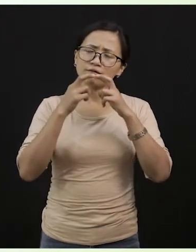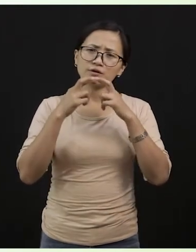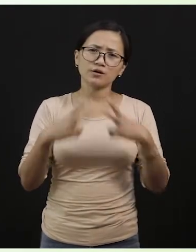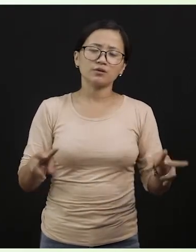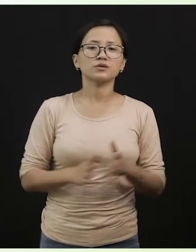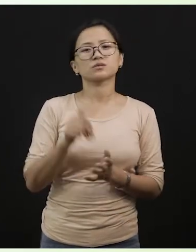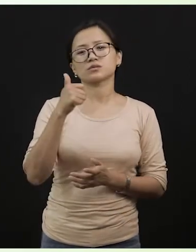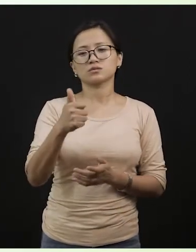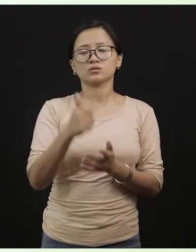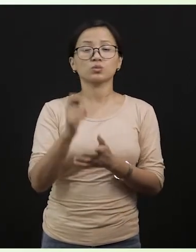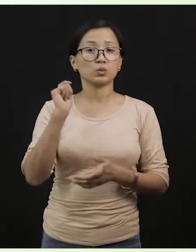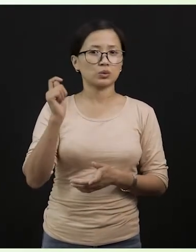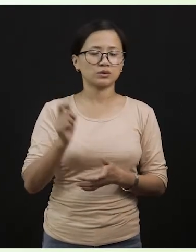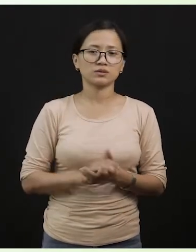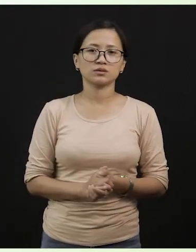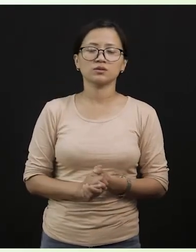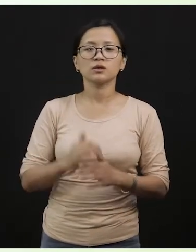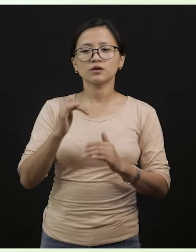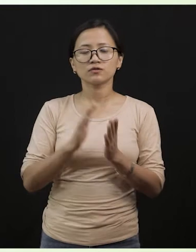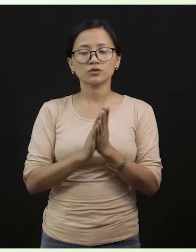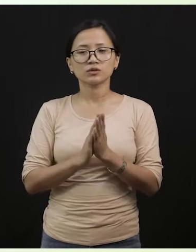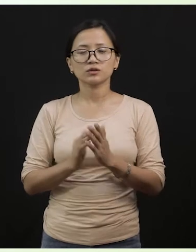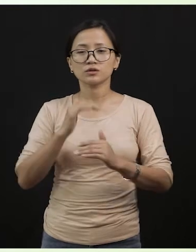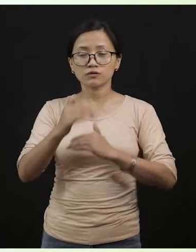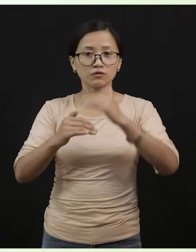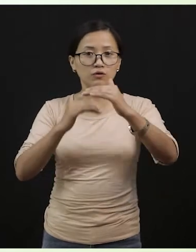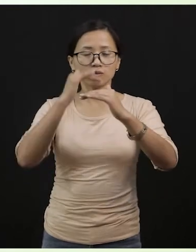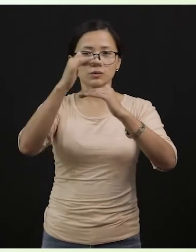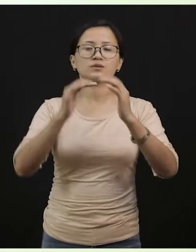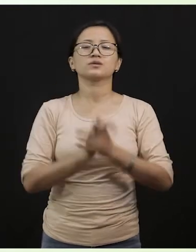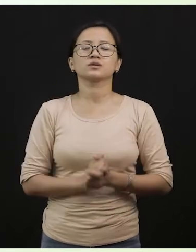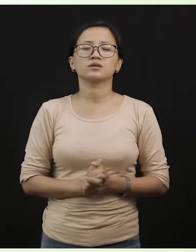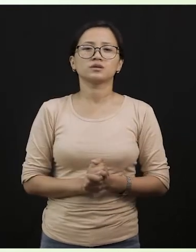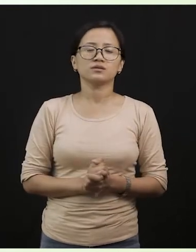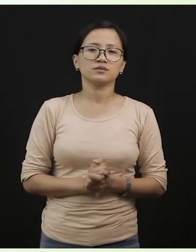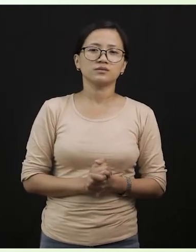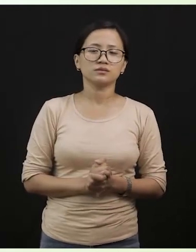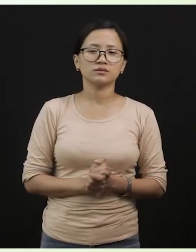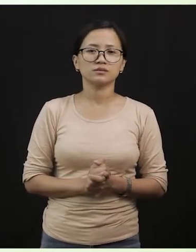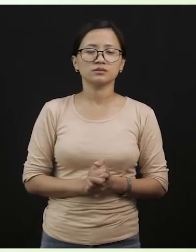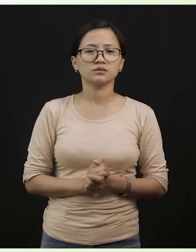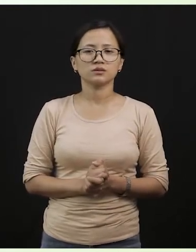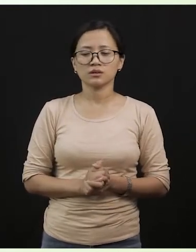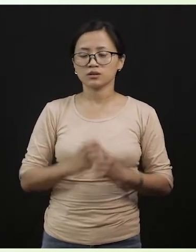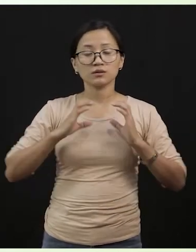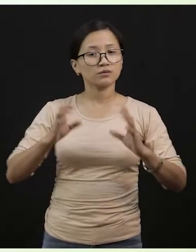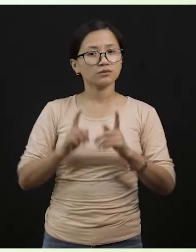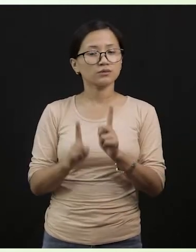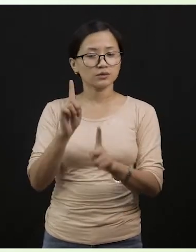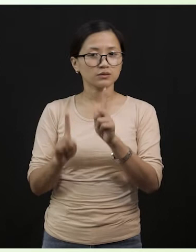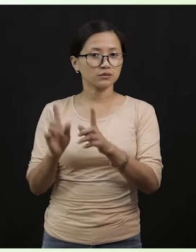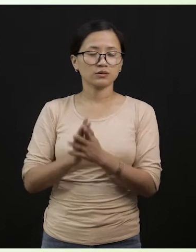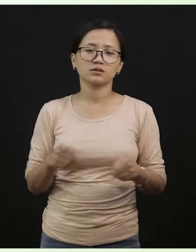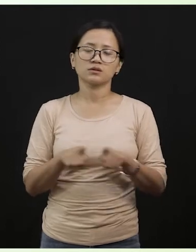you should start developing it if you are a person who does not do that. Okay, and remember, caring for plants and animals,